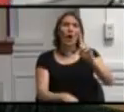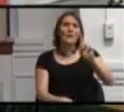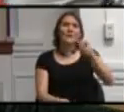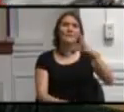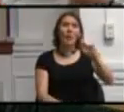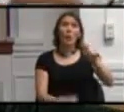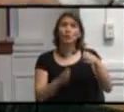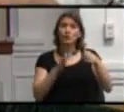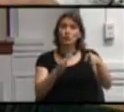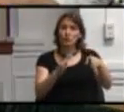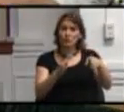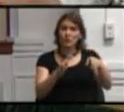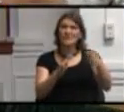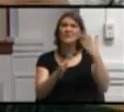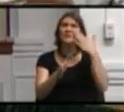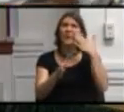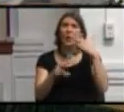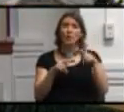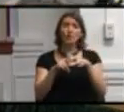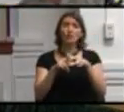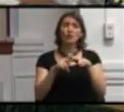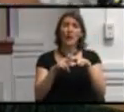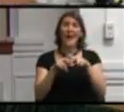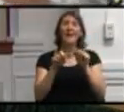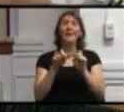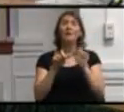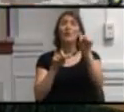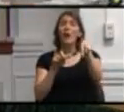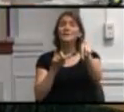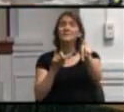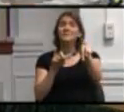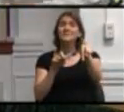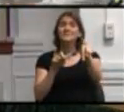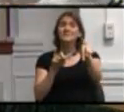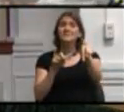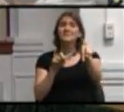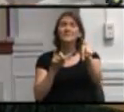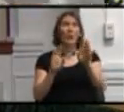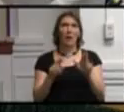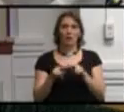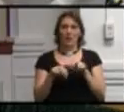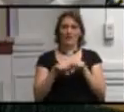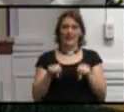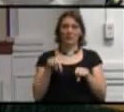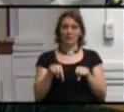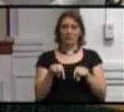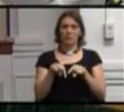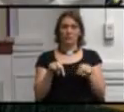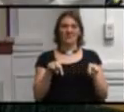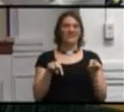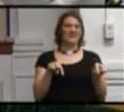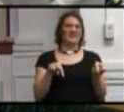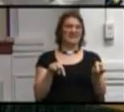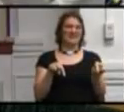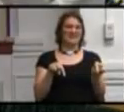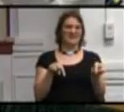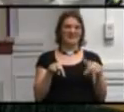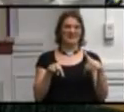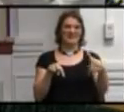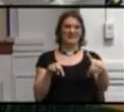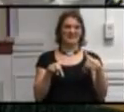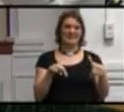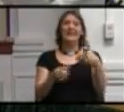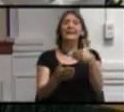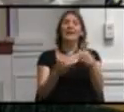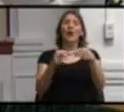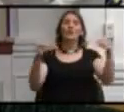Street across from the train station. Well, to the east of the train station and to the south of the Whetstone